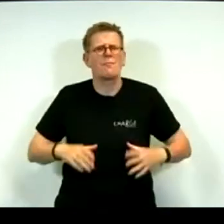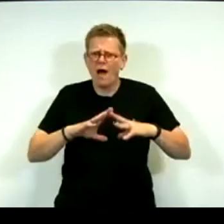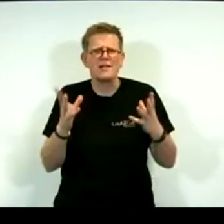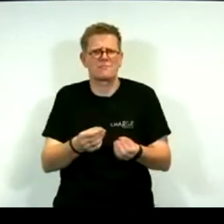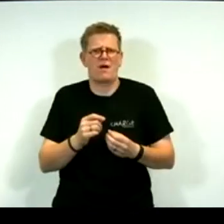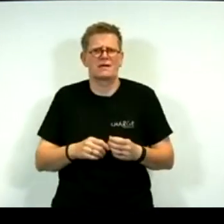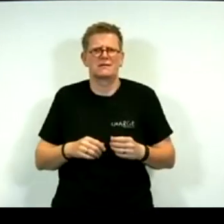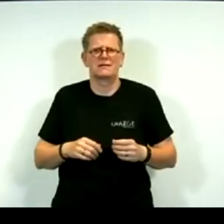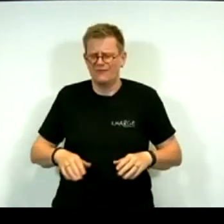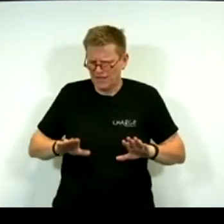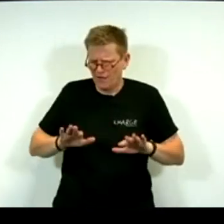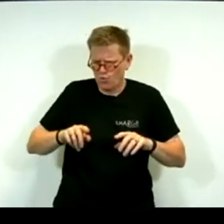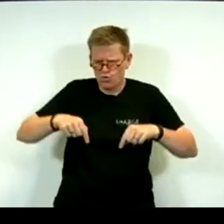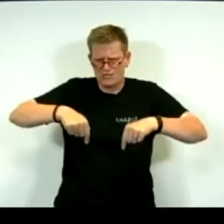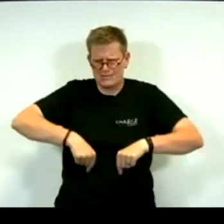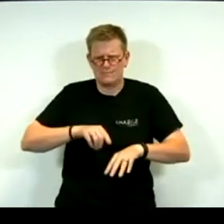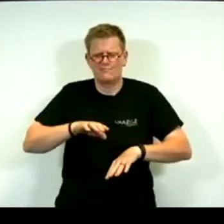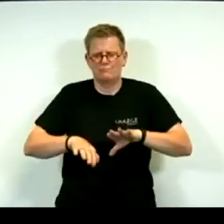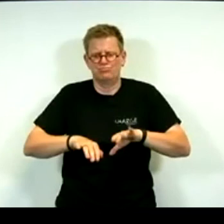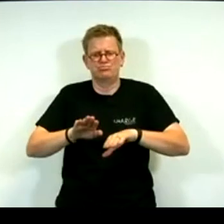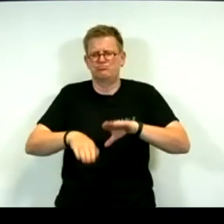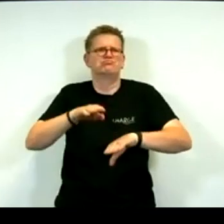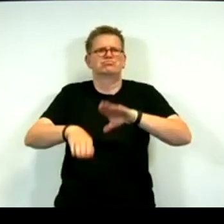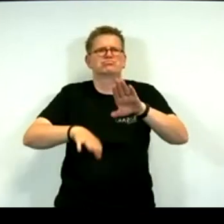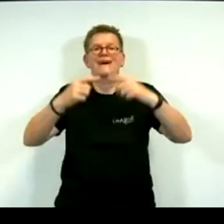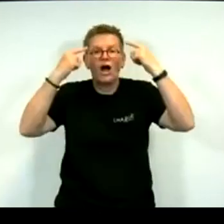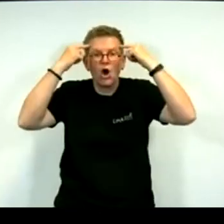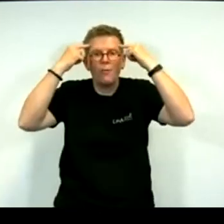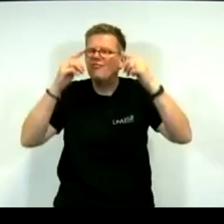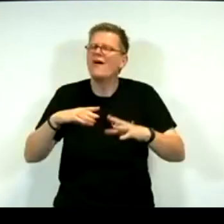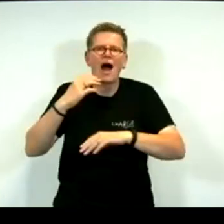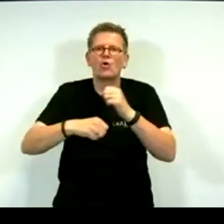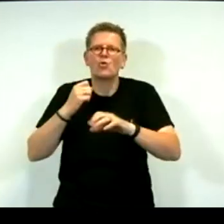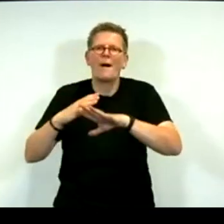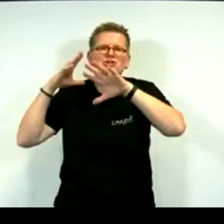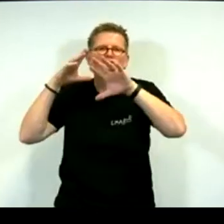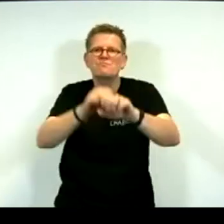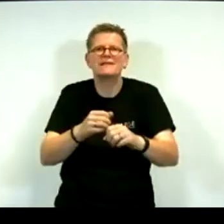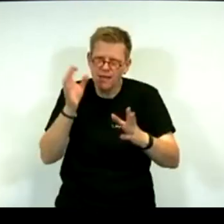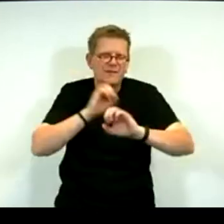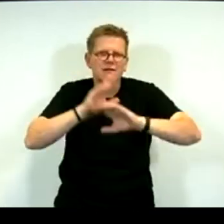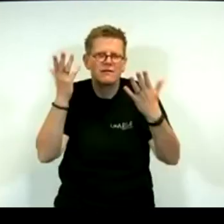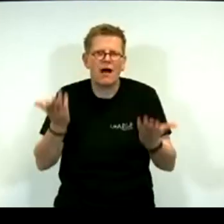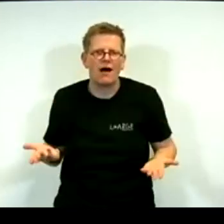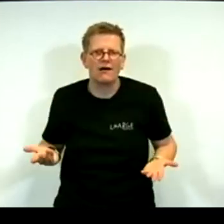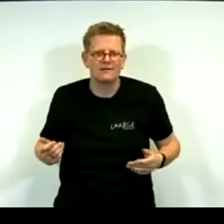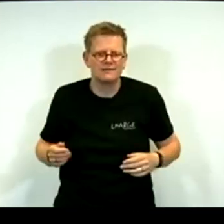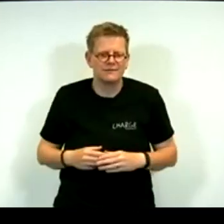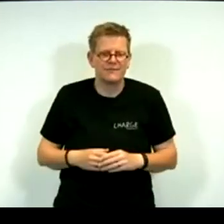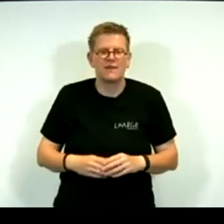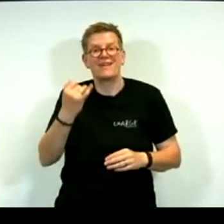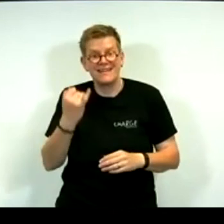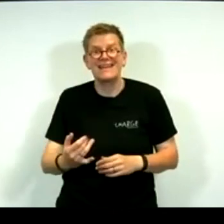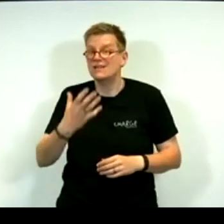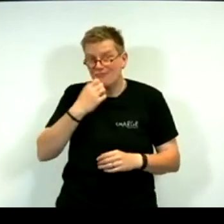your head goes as well. And the moment the child wants to resist gravity, it's a